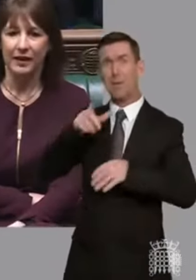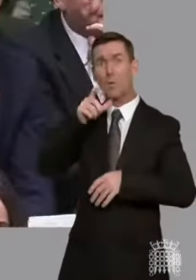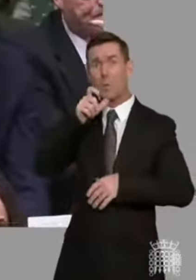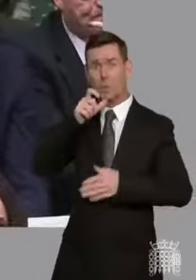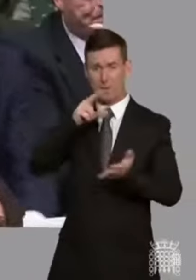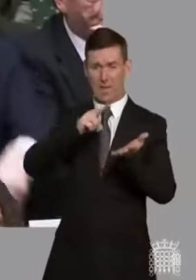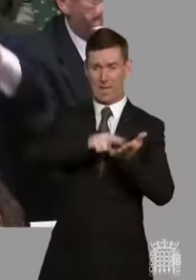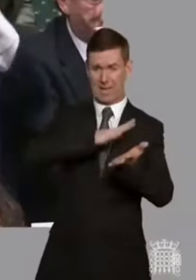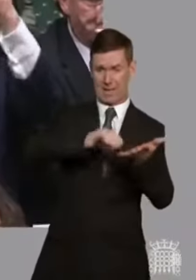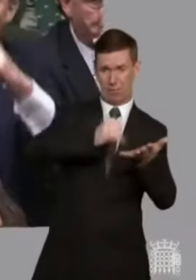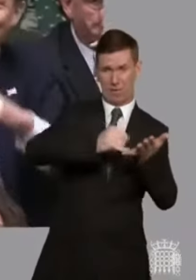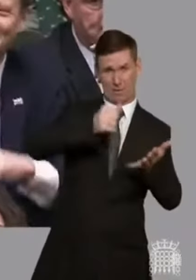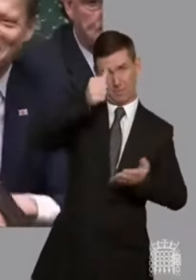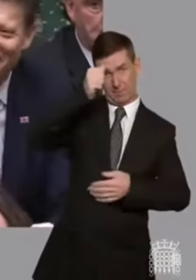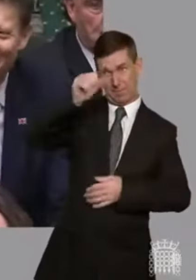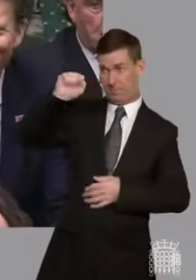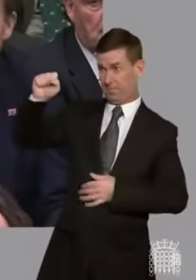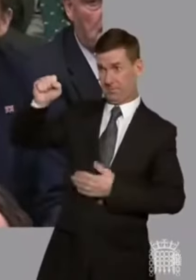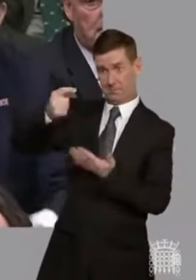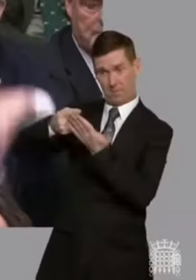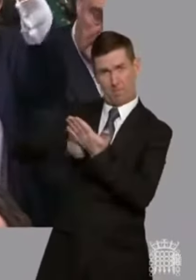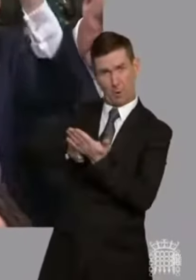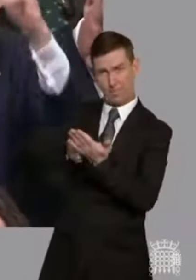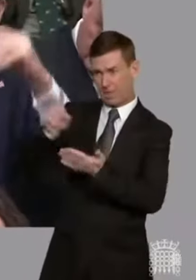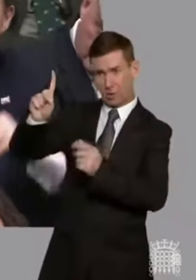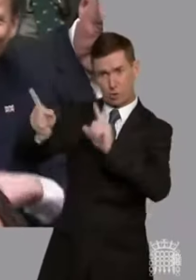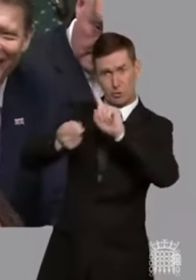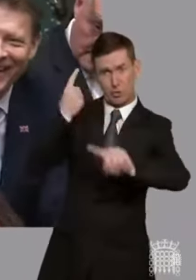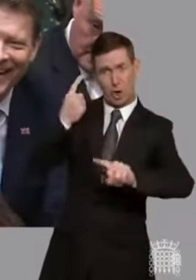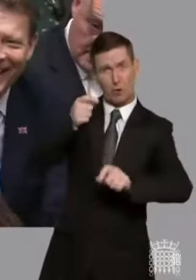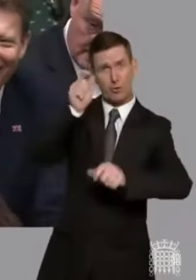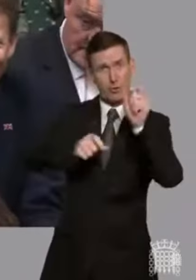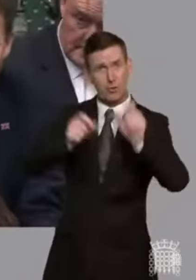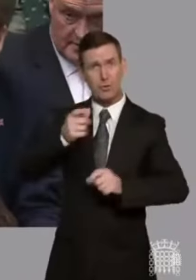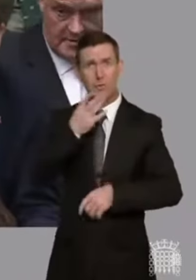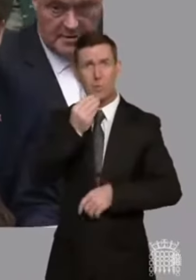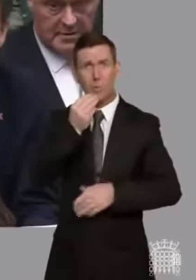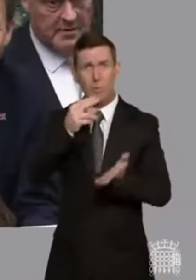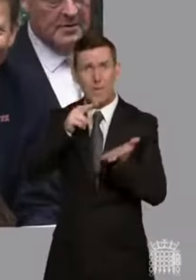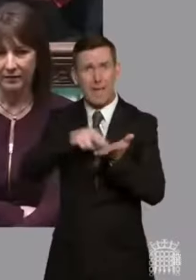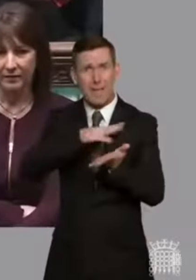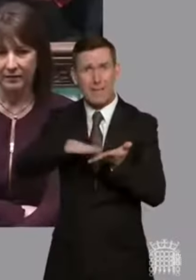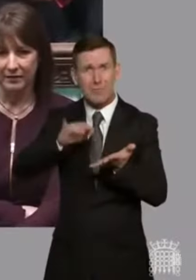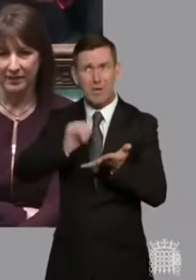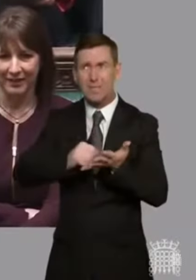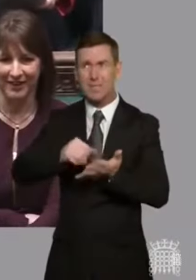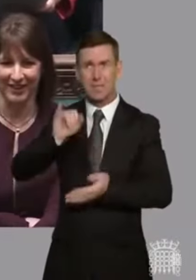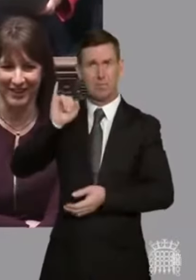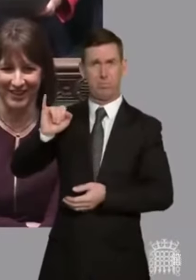the NHS. And what he should say to the people of Clacton when he finally finds Clacton